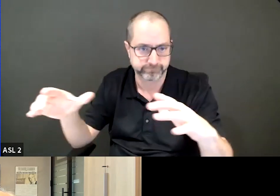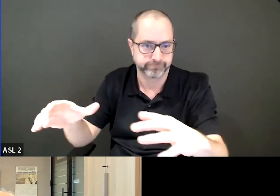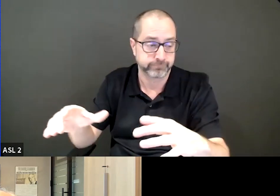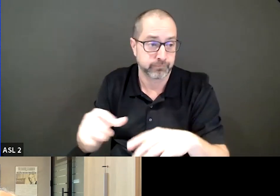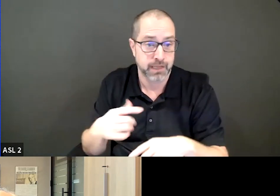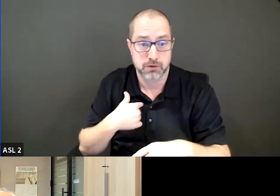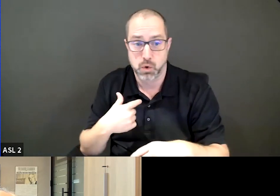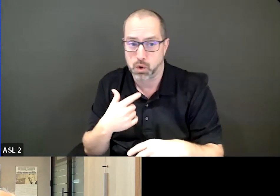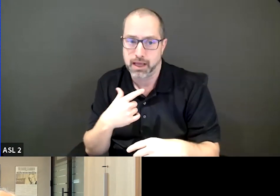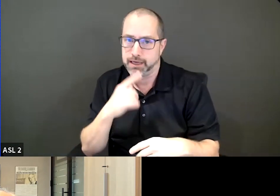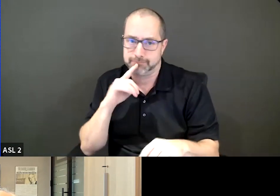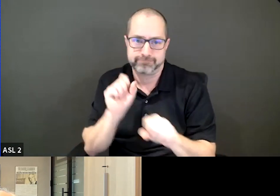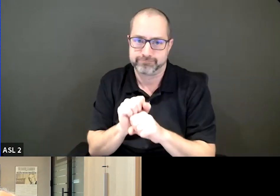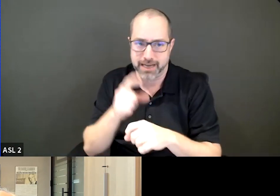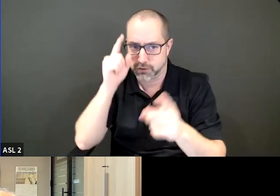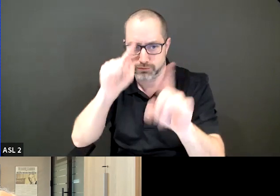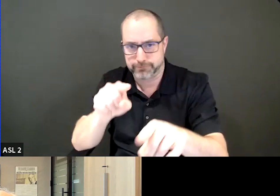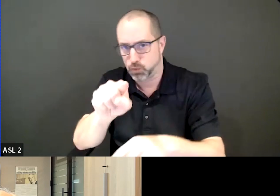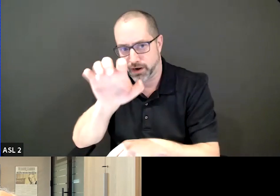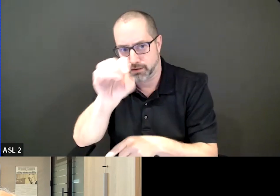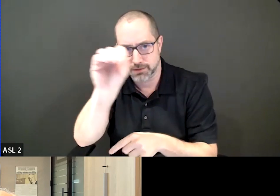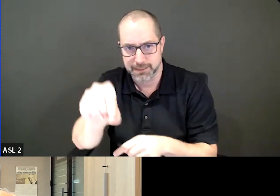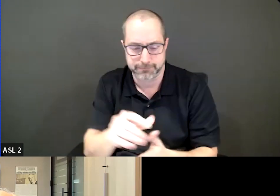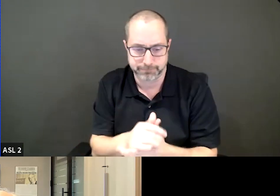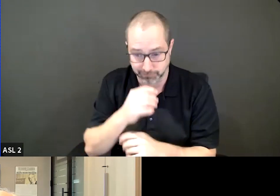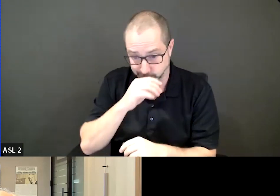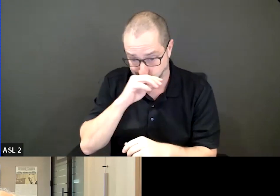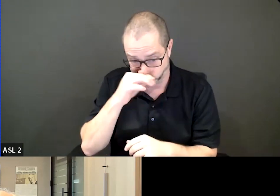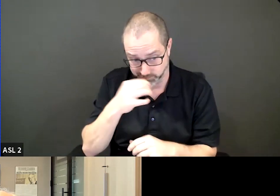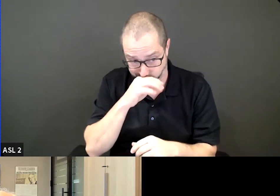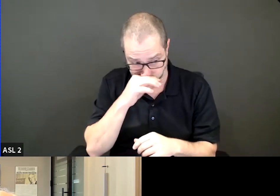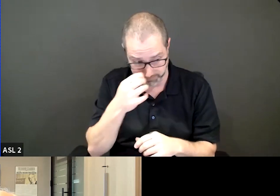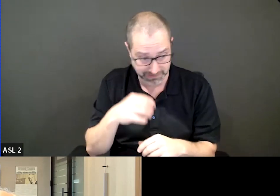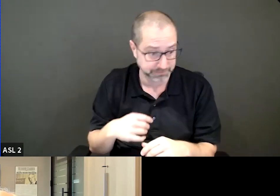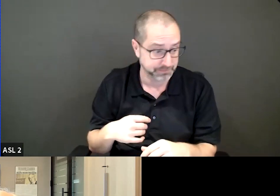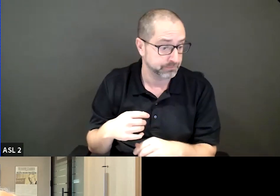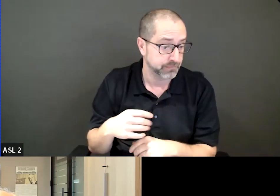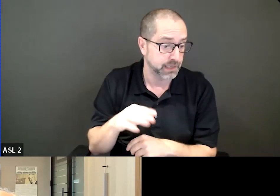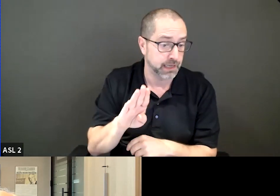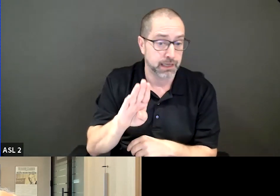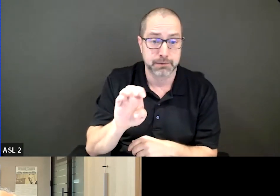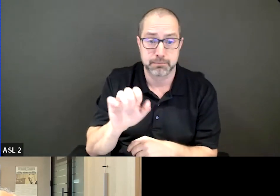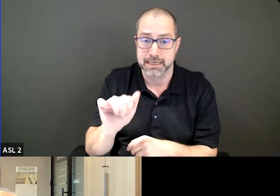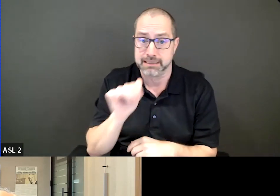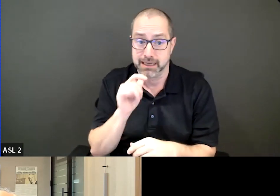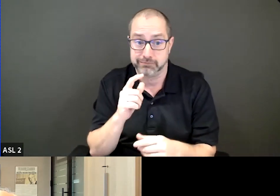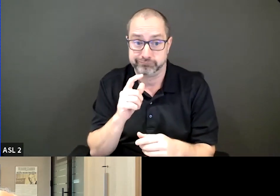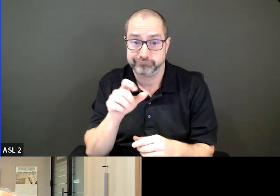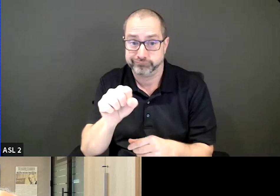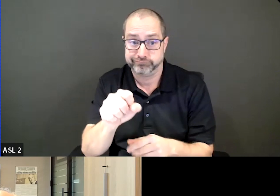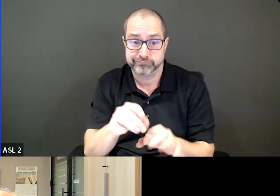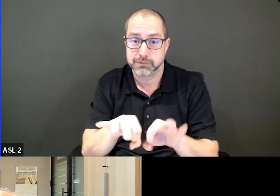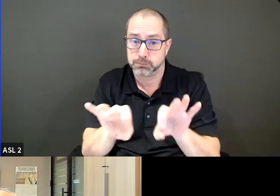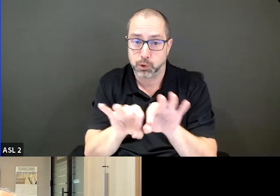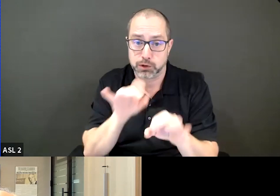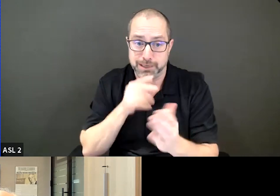couldn't endorse that more fully. And I think that also requires us to, first of all, be honest about taking an assessment of where we're at.